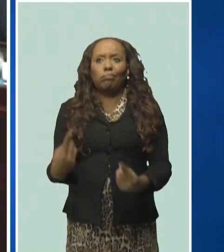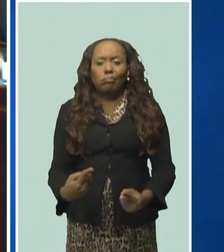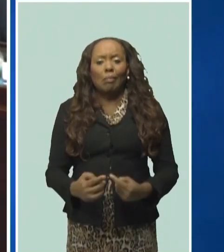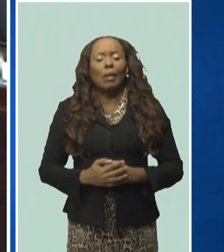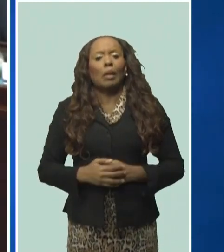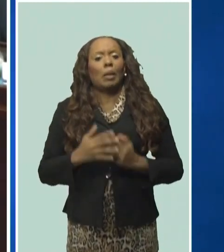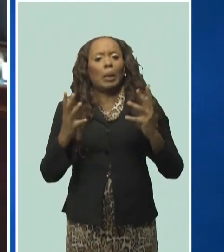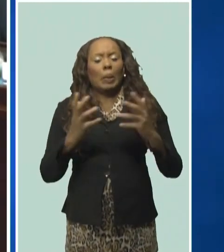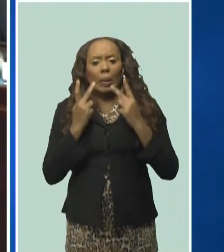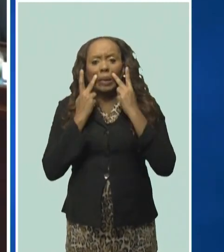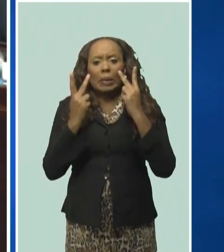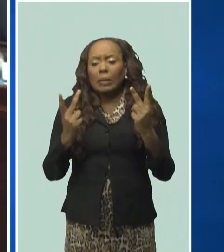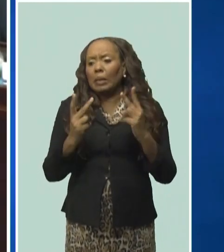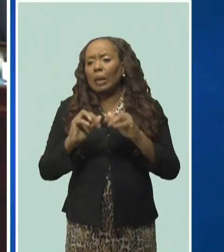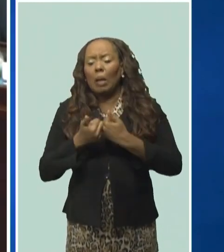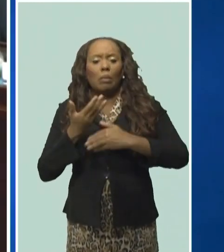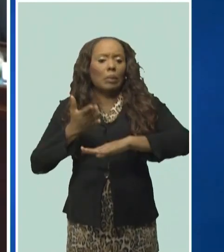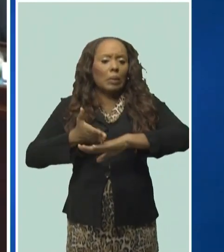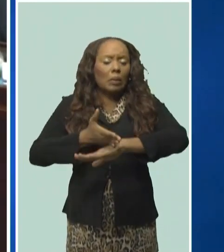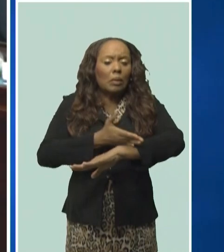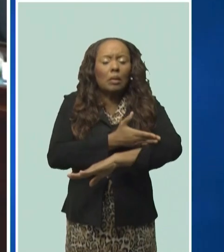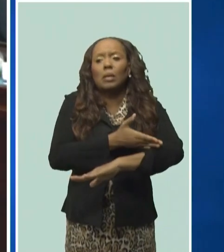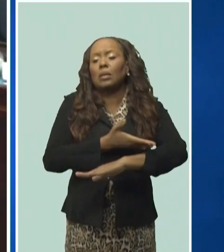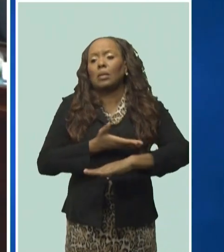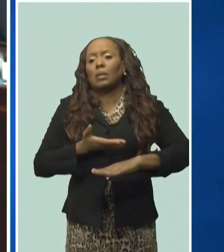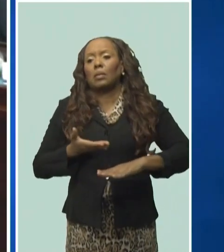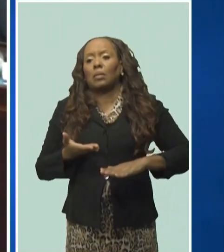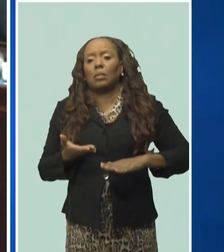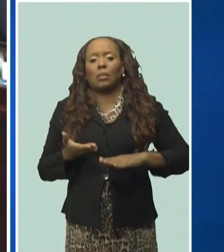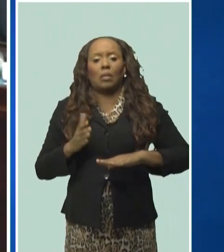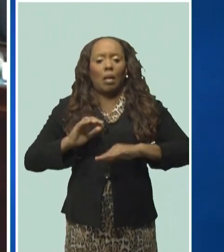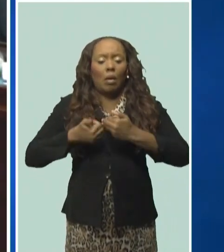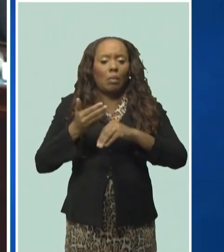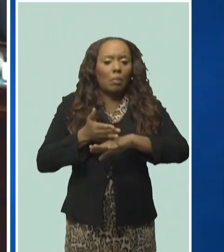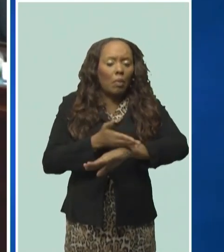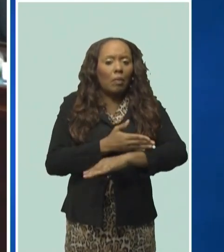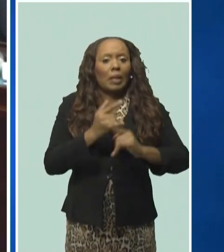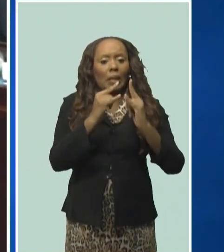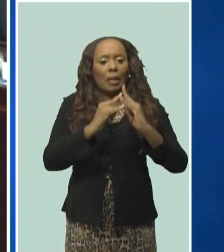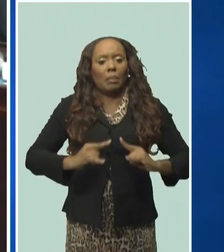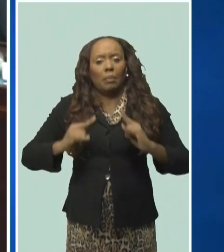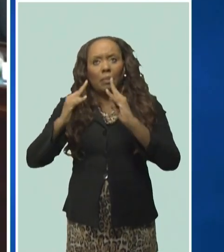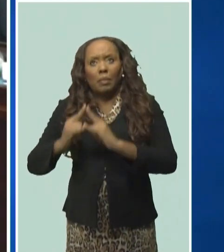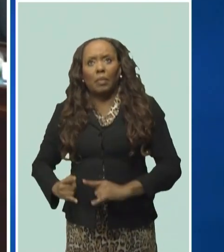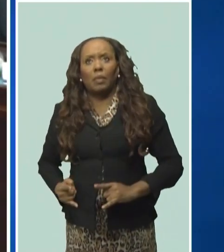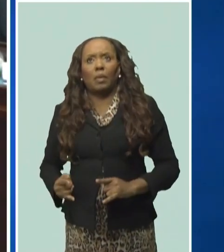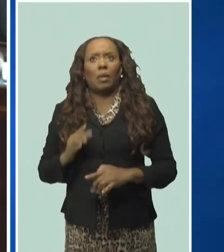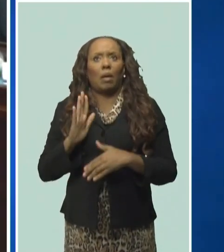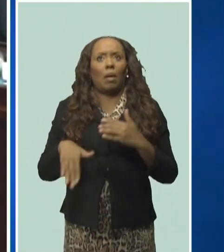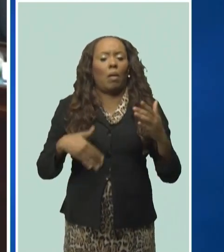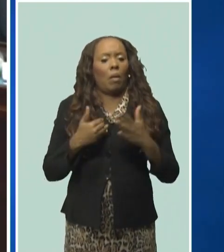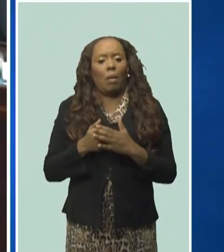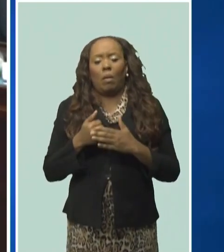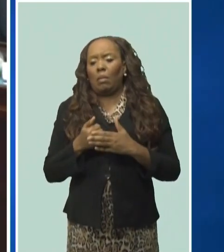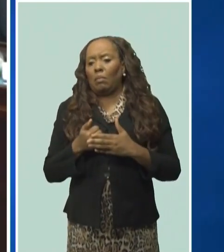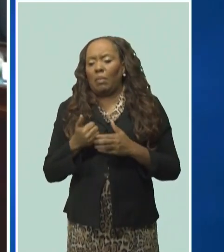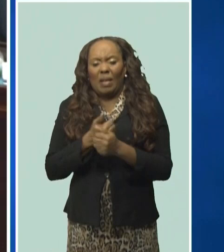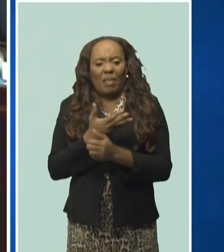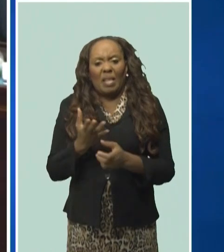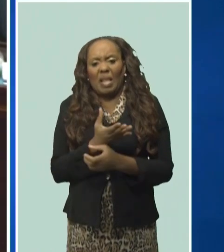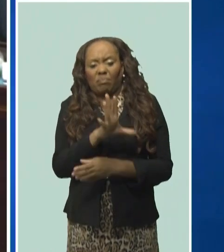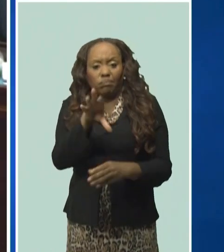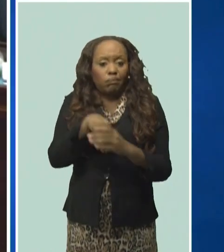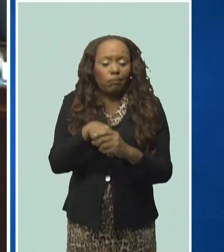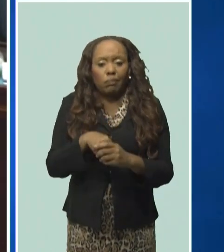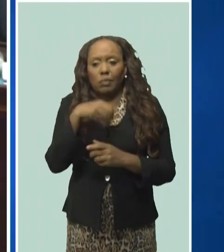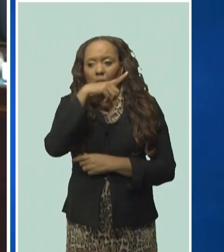at how we can enhance the contributions that we are making, the inputs that go into the summer camp program. And therefore, we are looking at